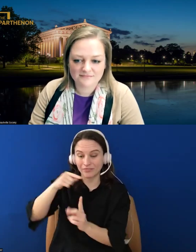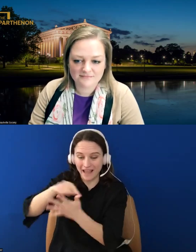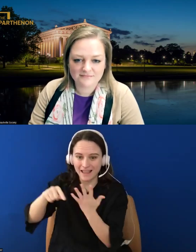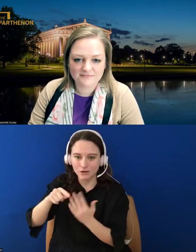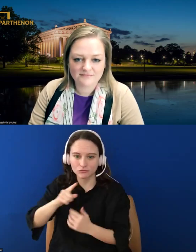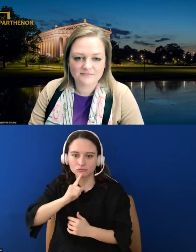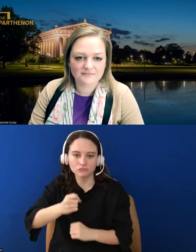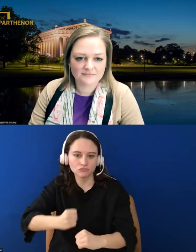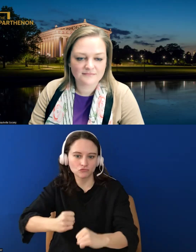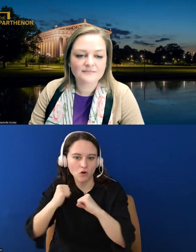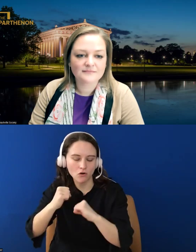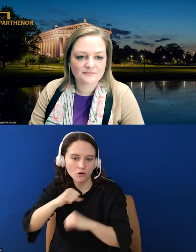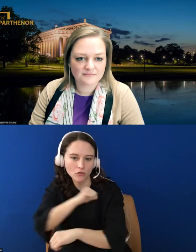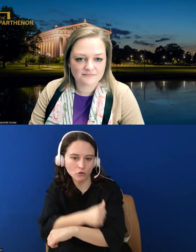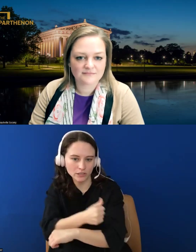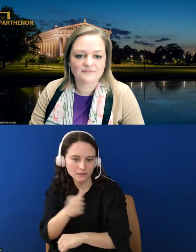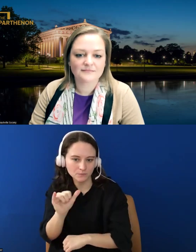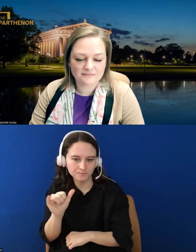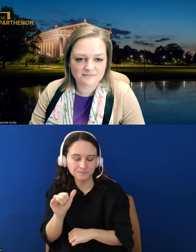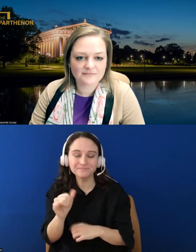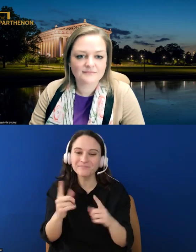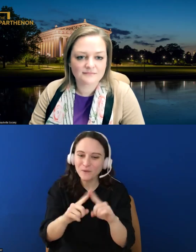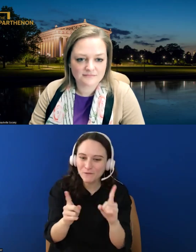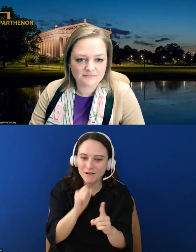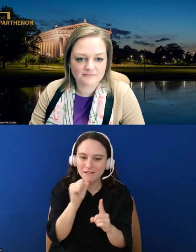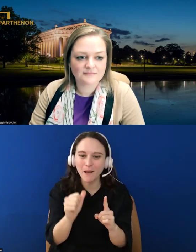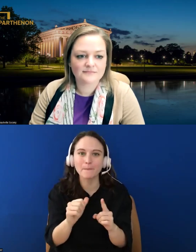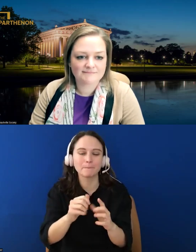However, there is not much description about their